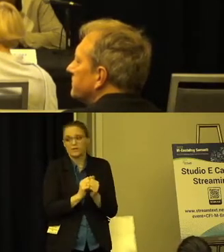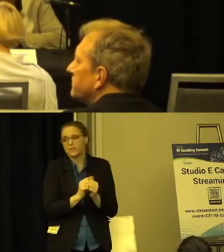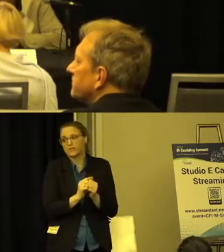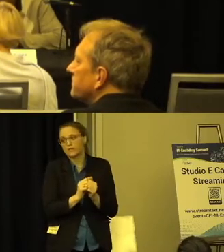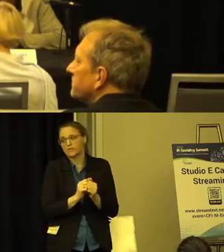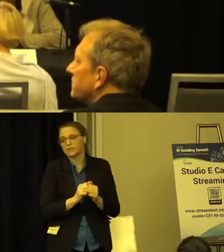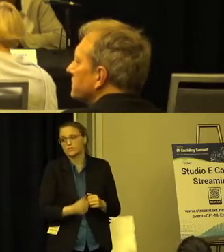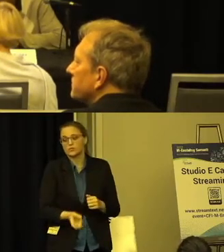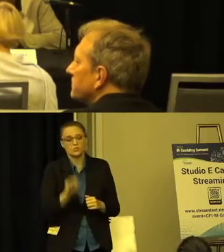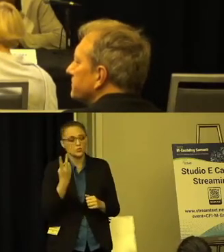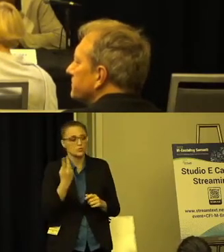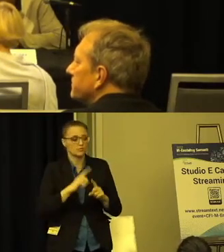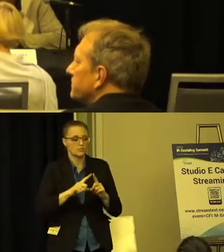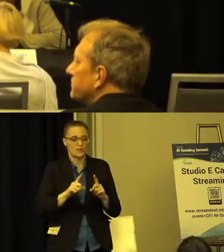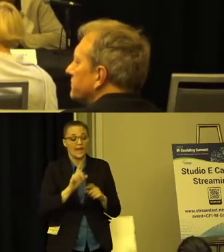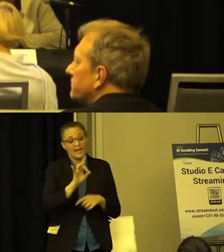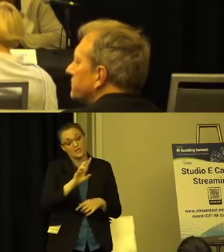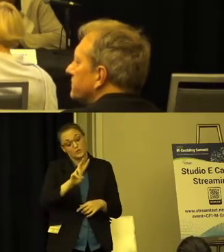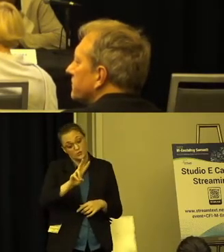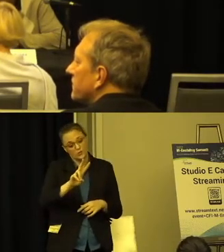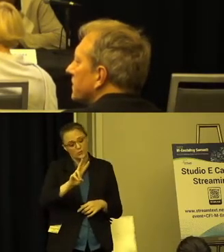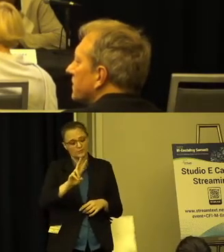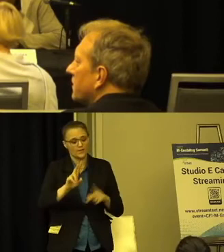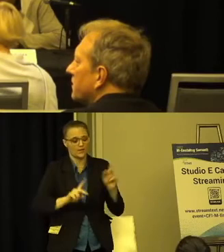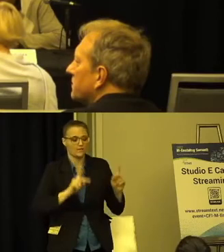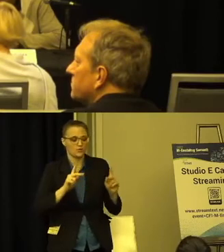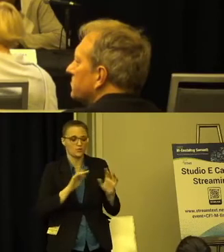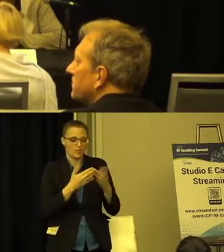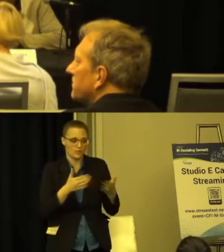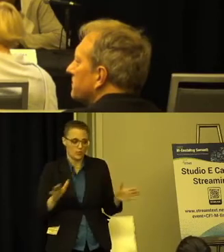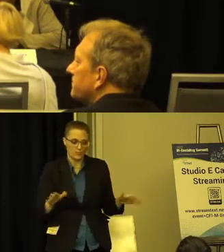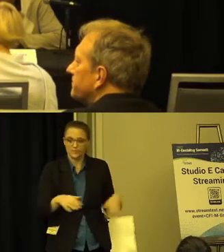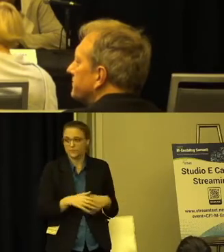82 different individuals in the room, okay? And that made